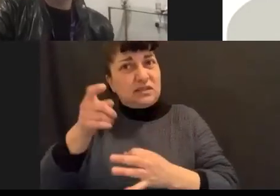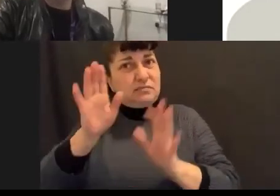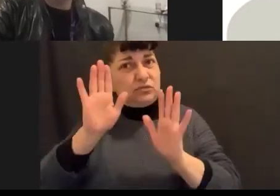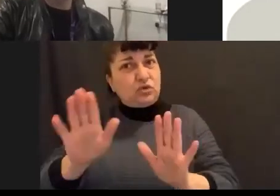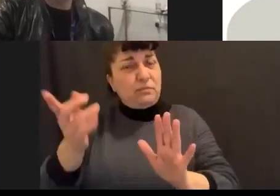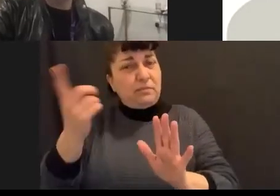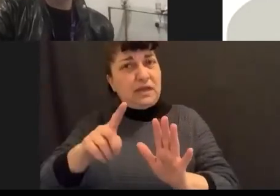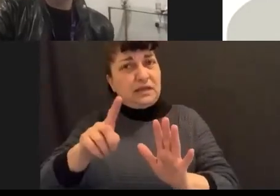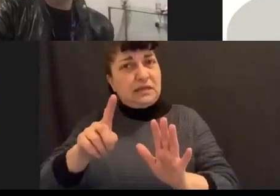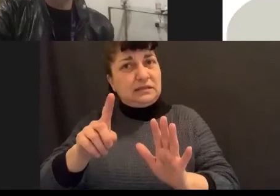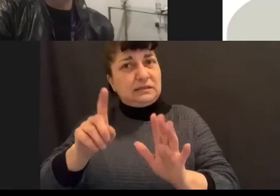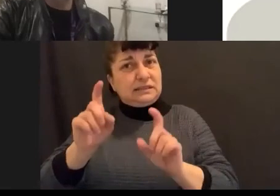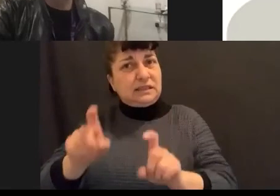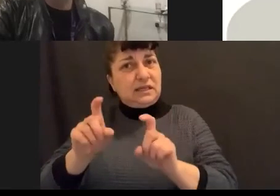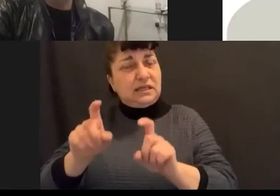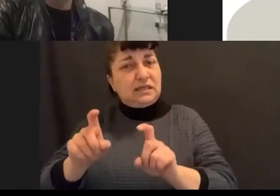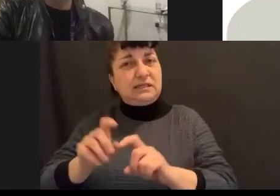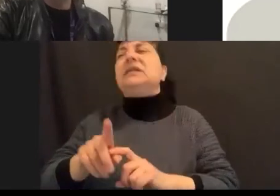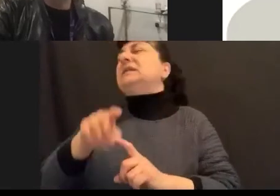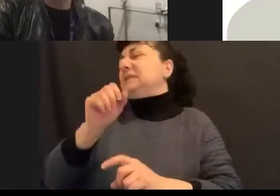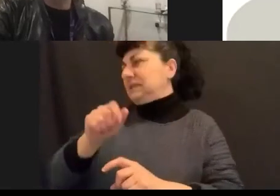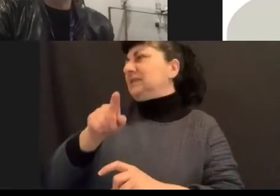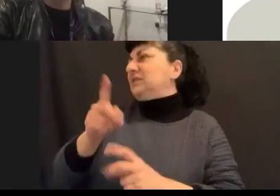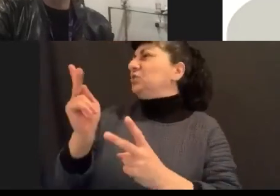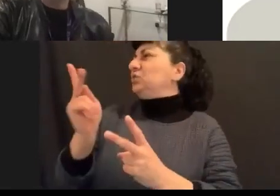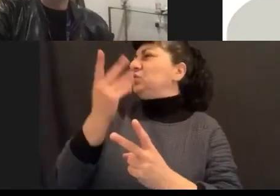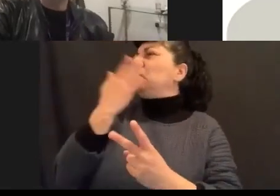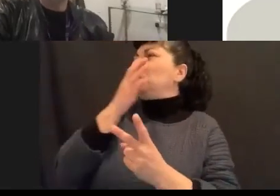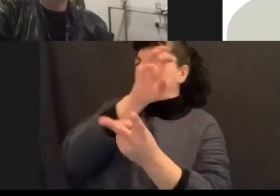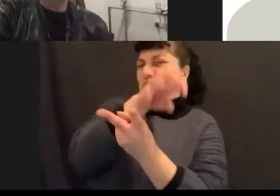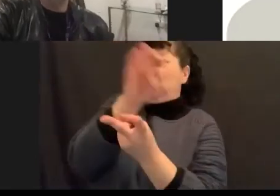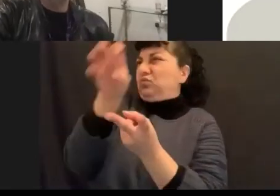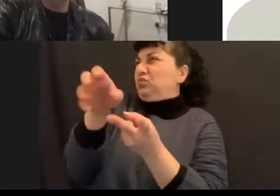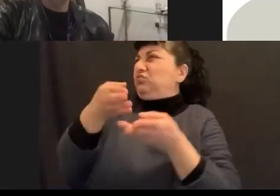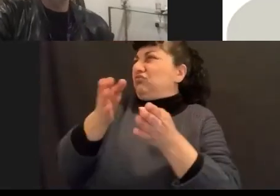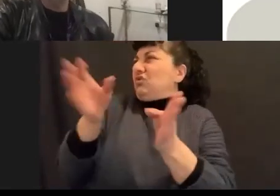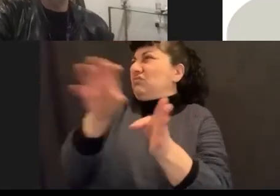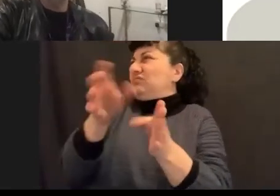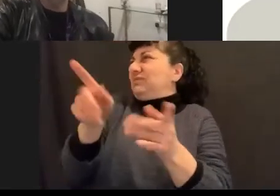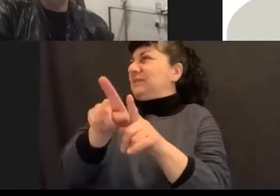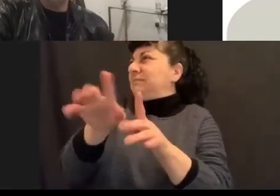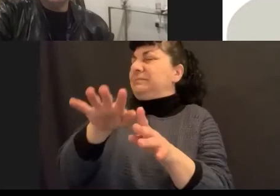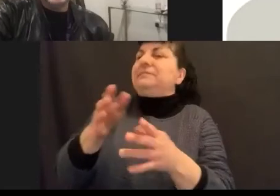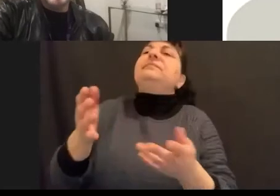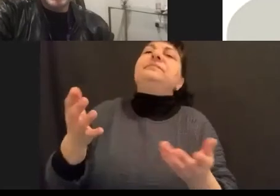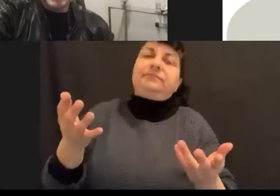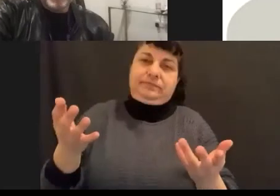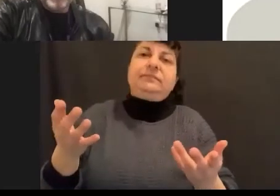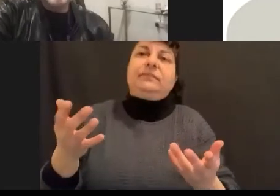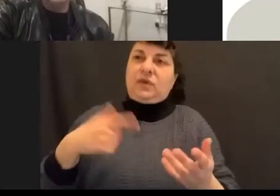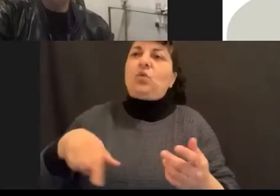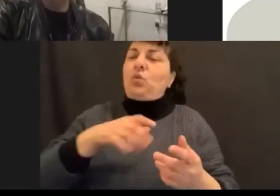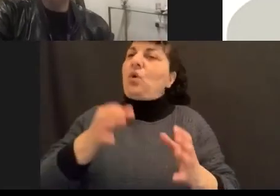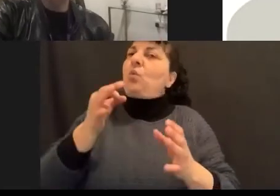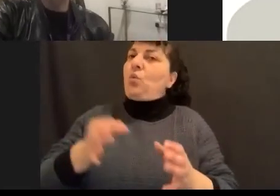yes, they're a shared campus. Okay, so it'll be the same answer then for them, that we're waiting to see that first round of results,